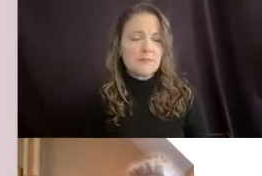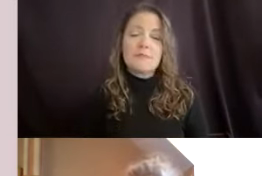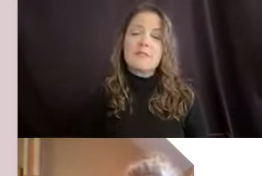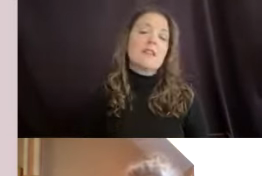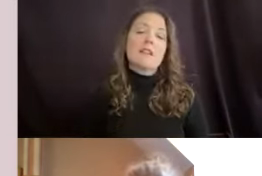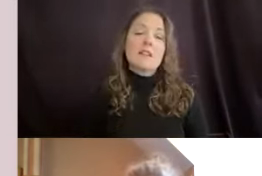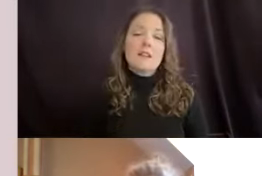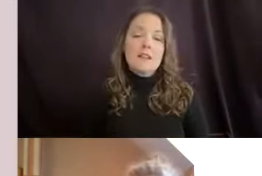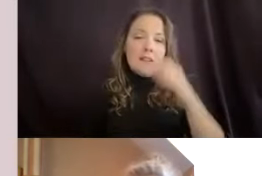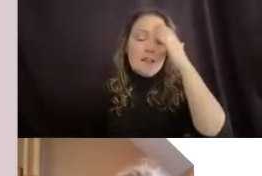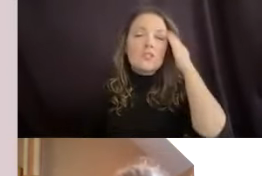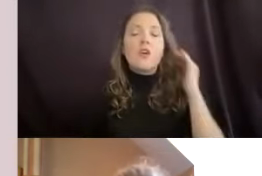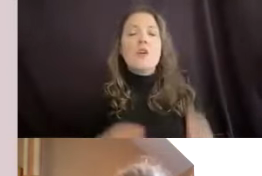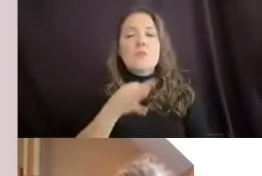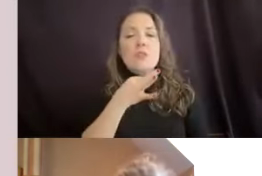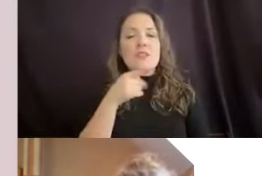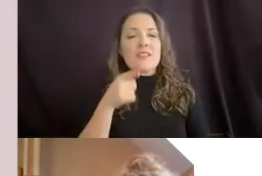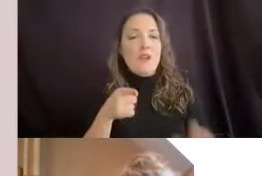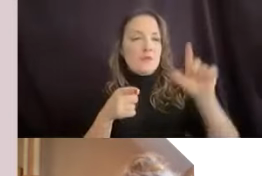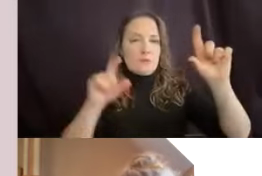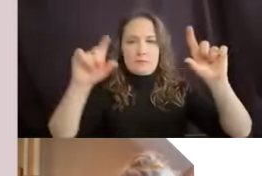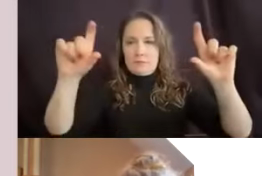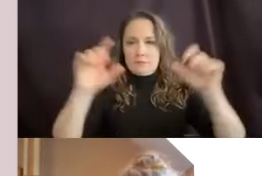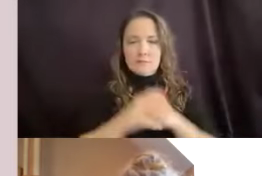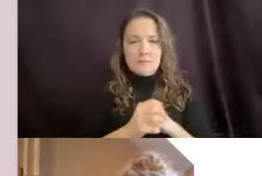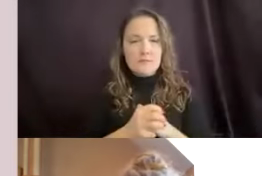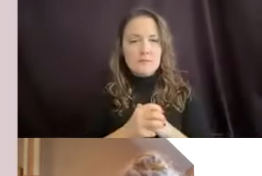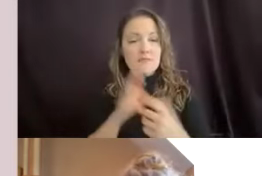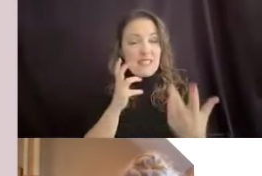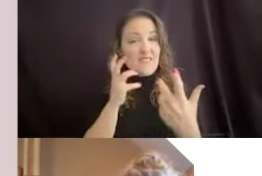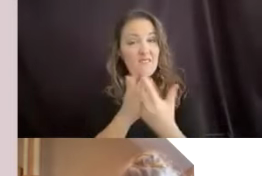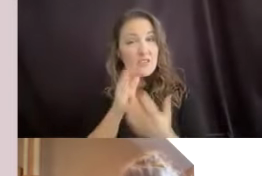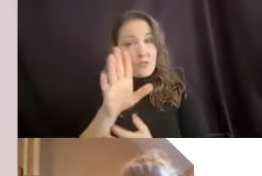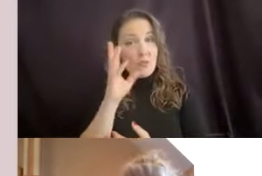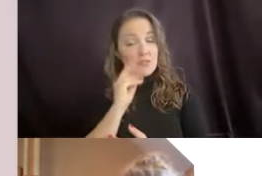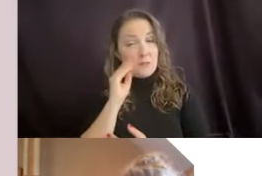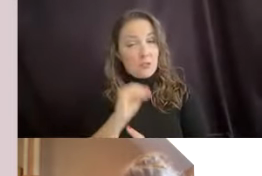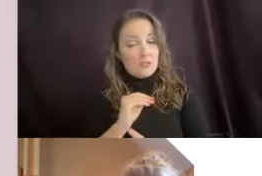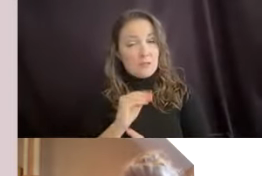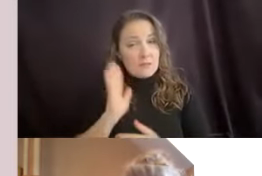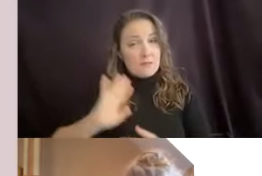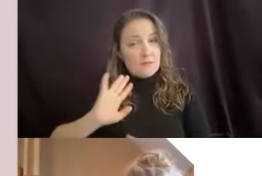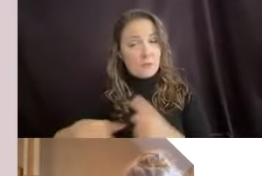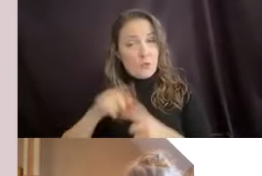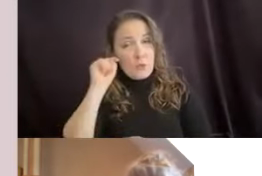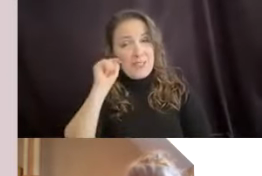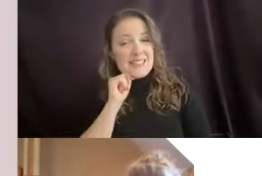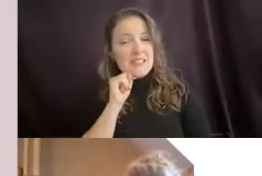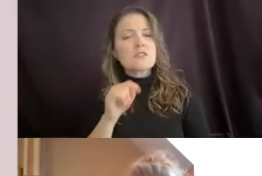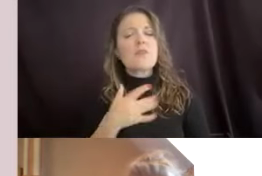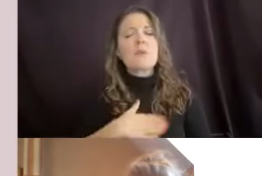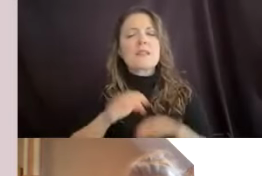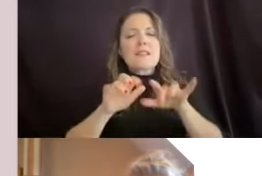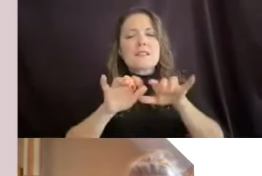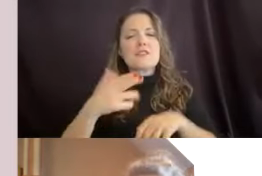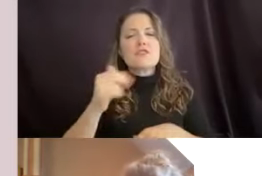two statistics fit with your own experience of being a teenager? I want to know in the chat.